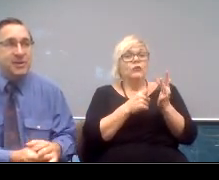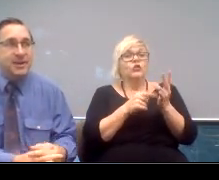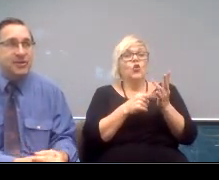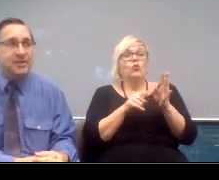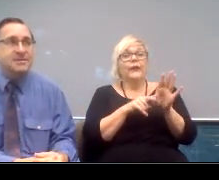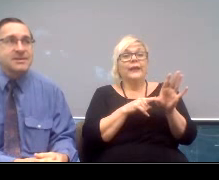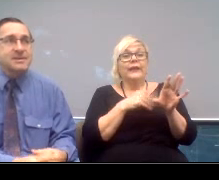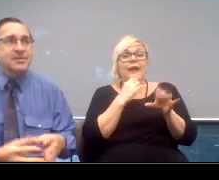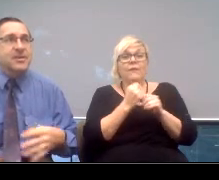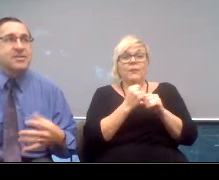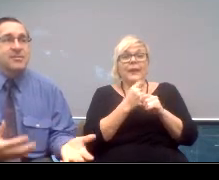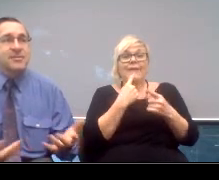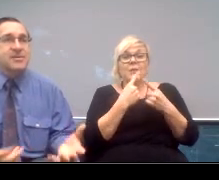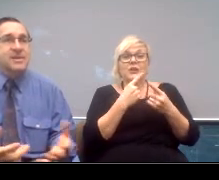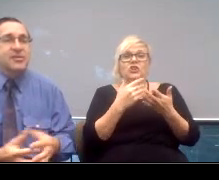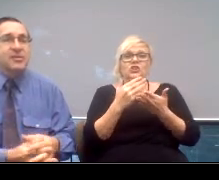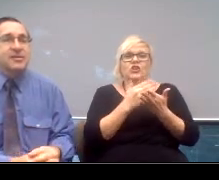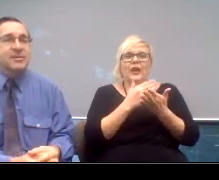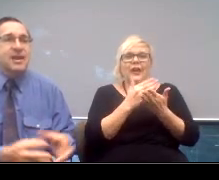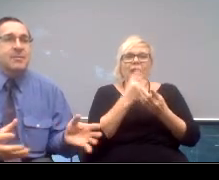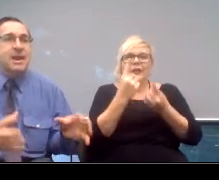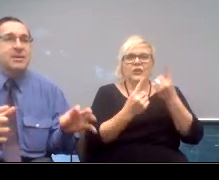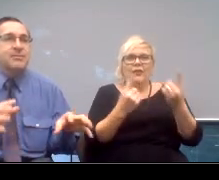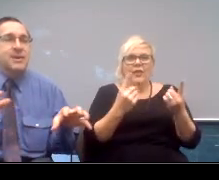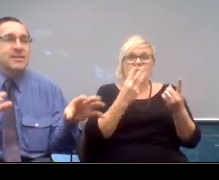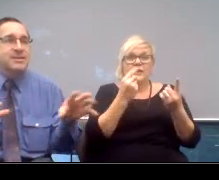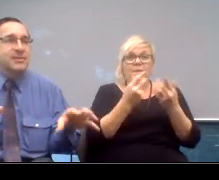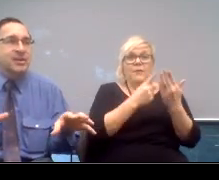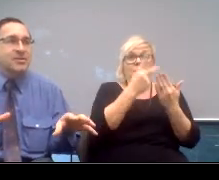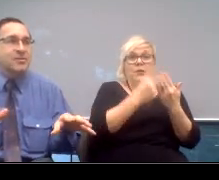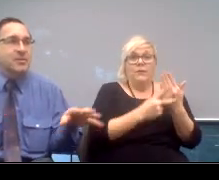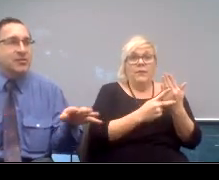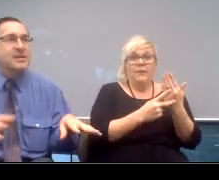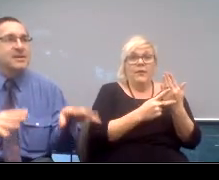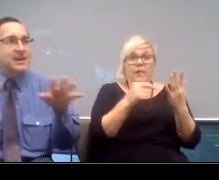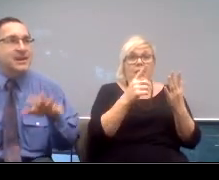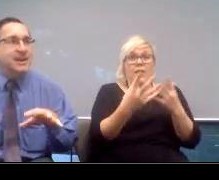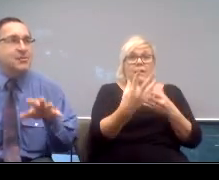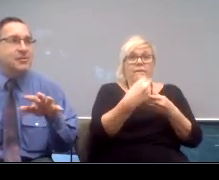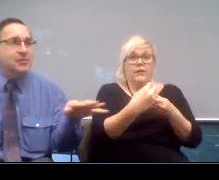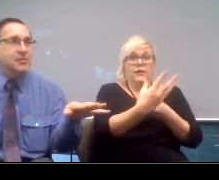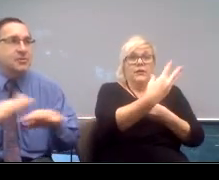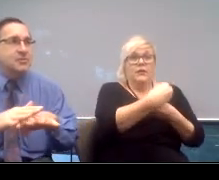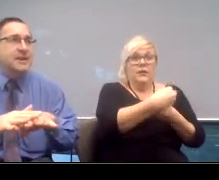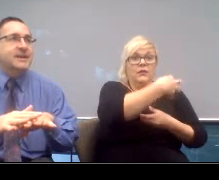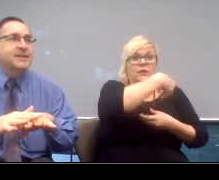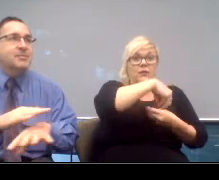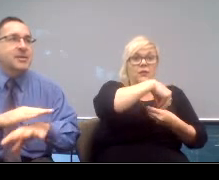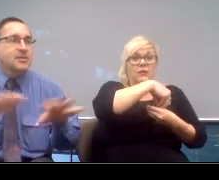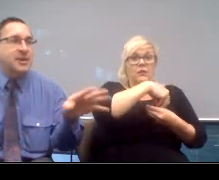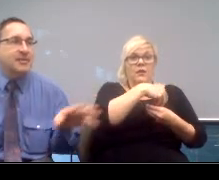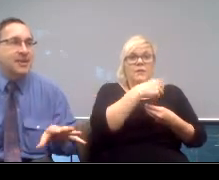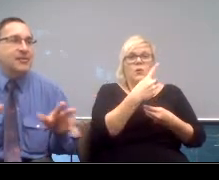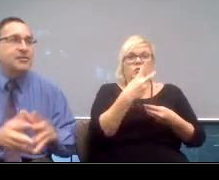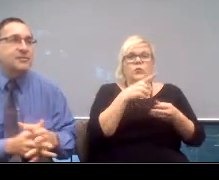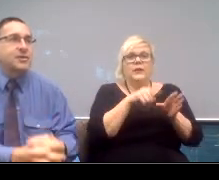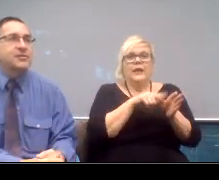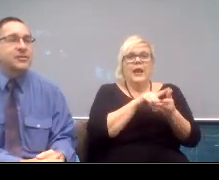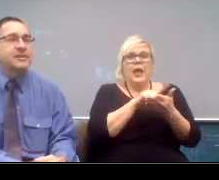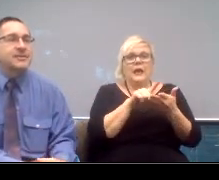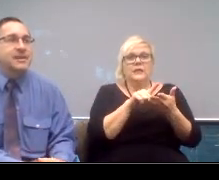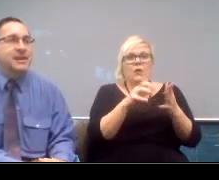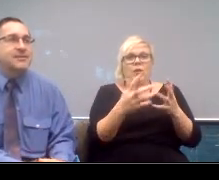information between each other, and so some of those initiatives may be pieces of the jigsaw which in a year or two will all connect up, so you'll have a